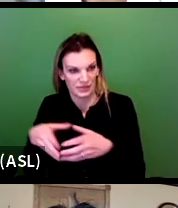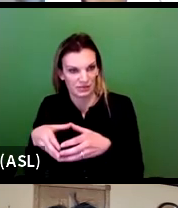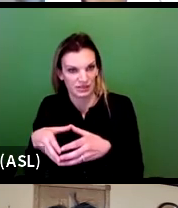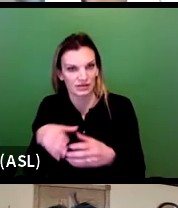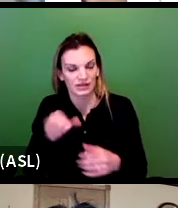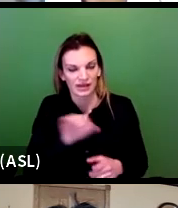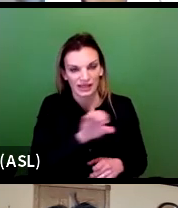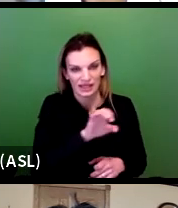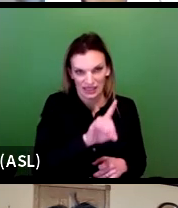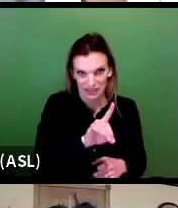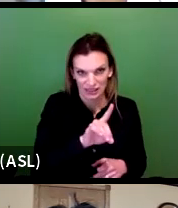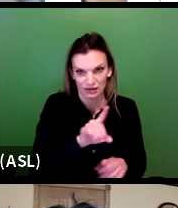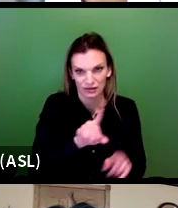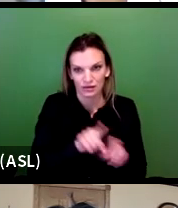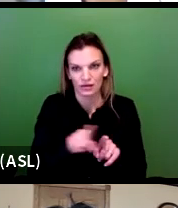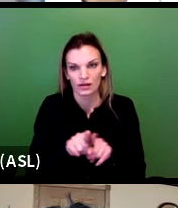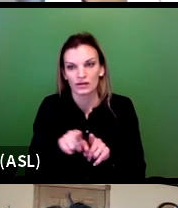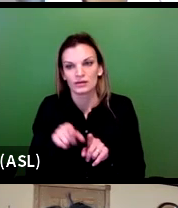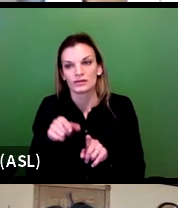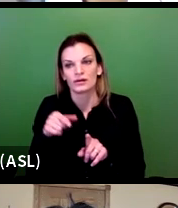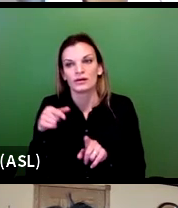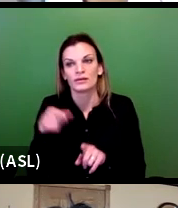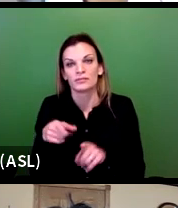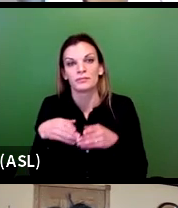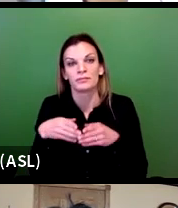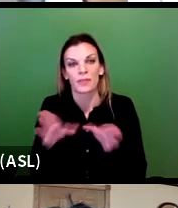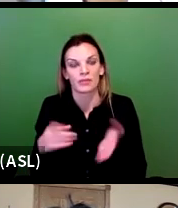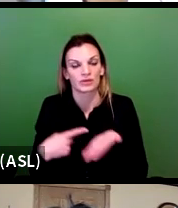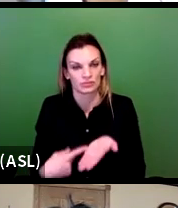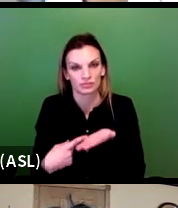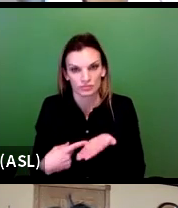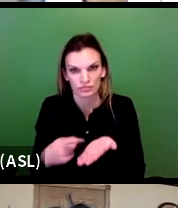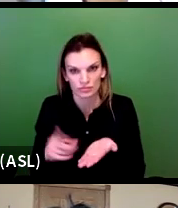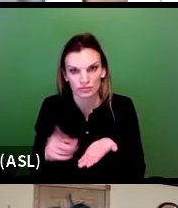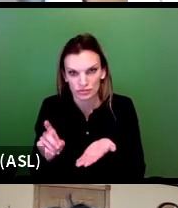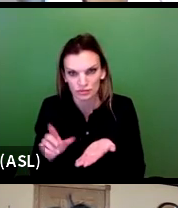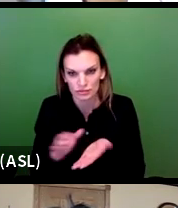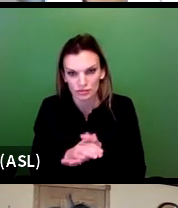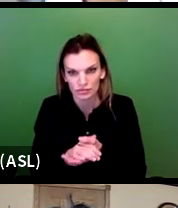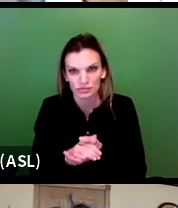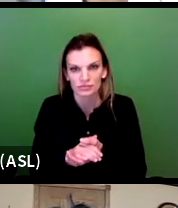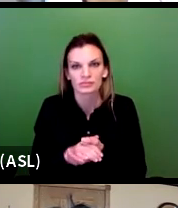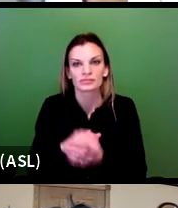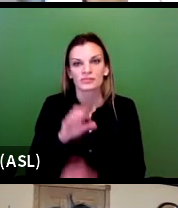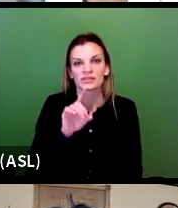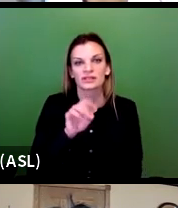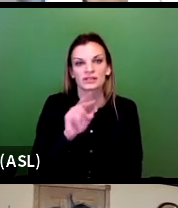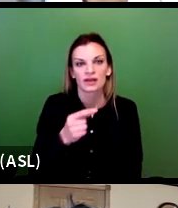attorney, and the public relations. Is that right, Doug? That's correct. I think we should stay